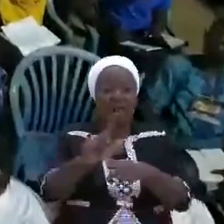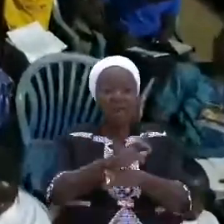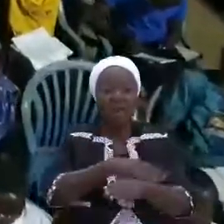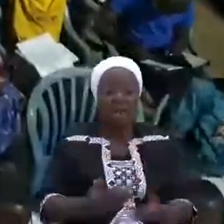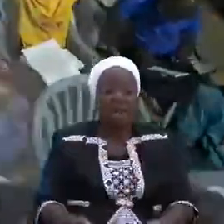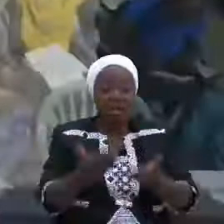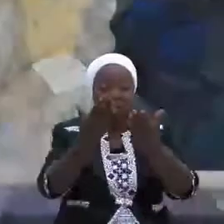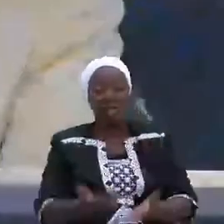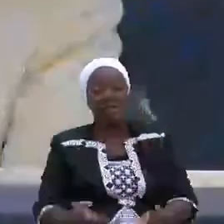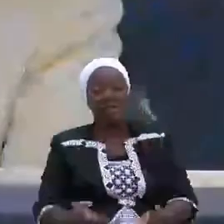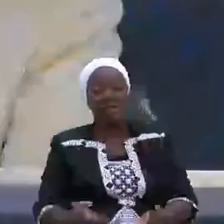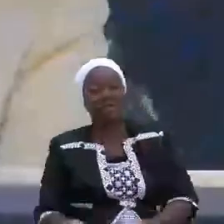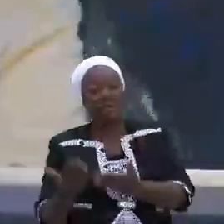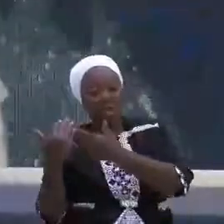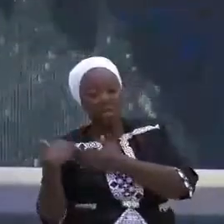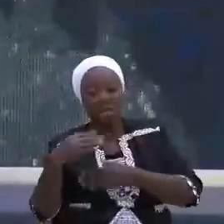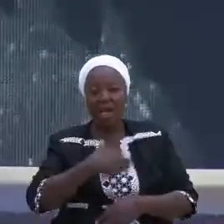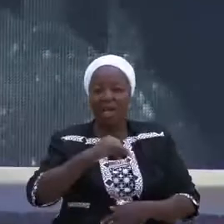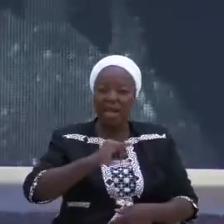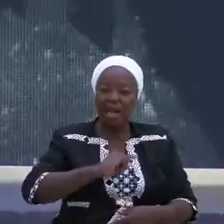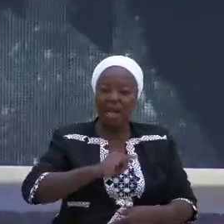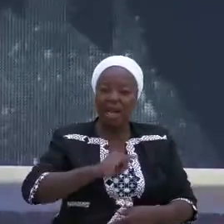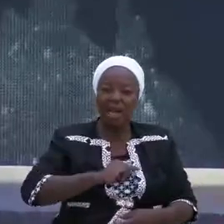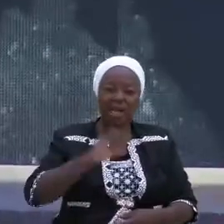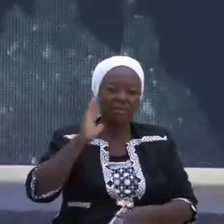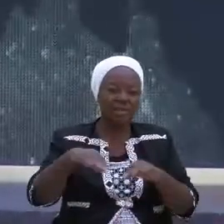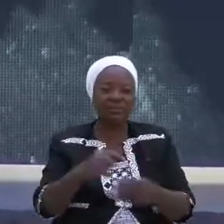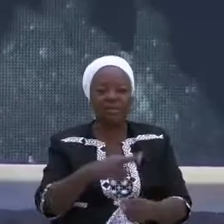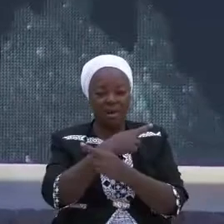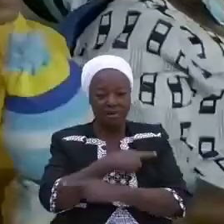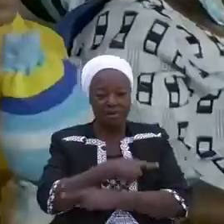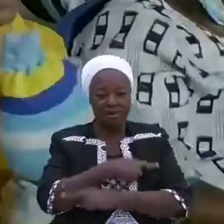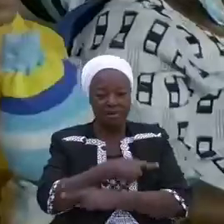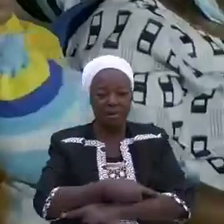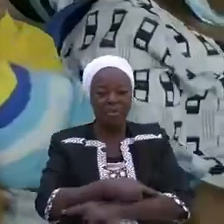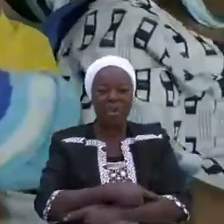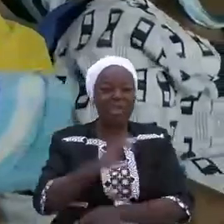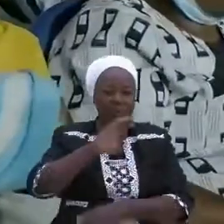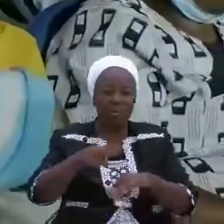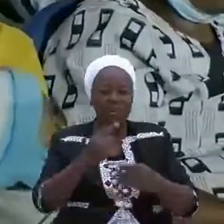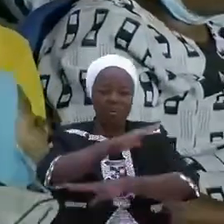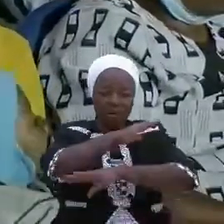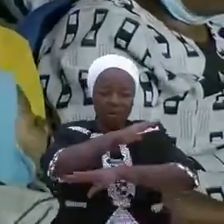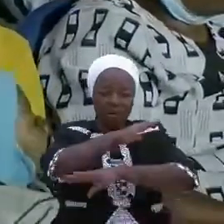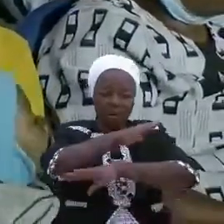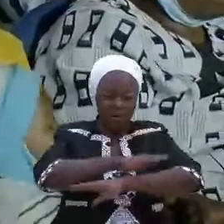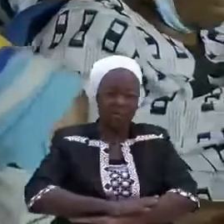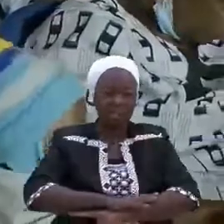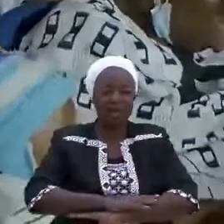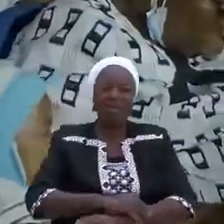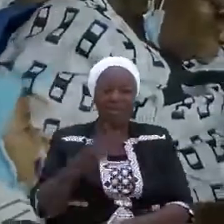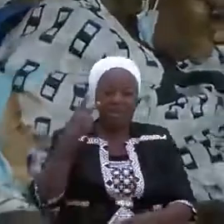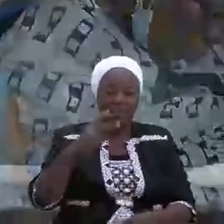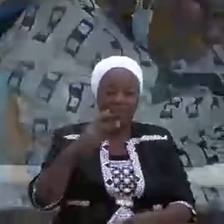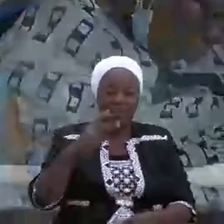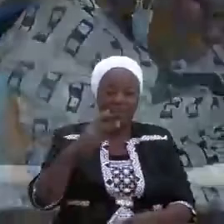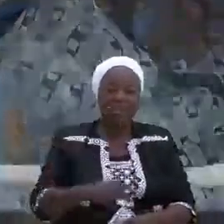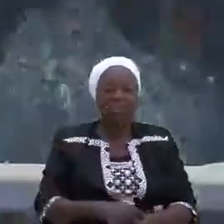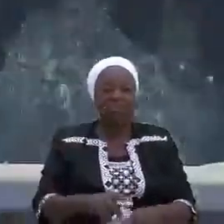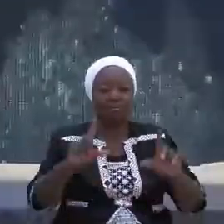i will give you rest he'll give you a rest luke chapter five